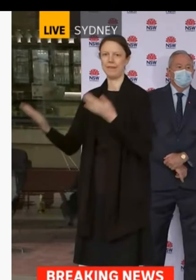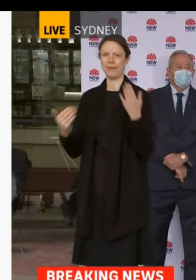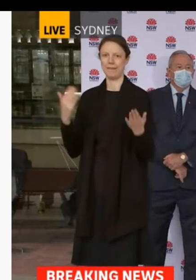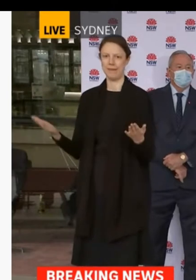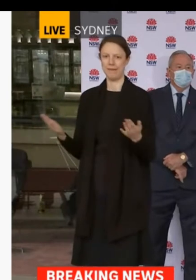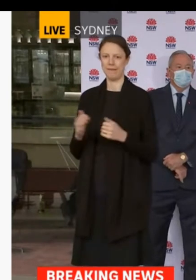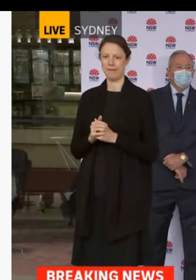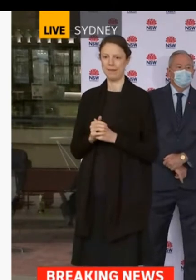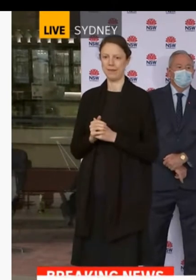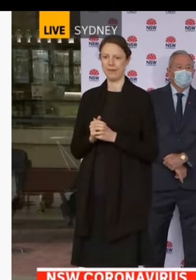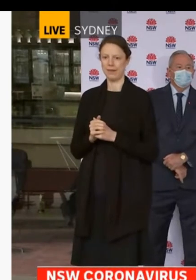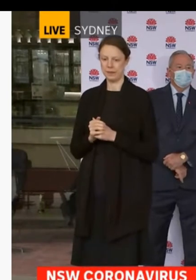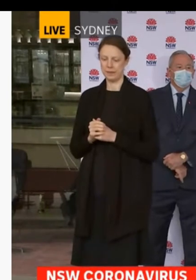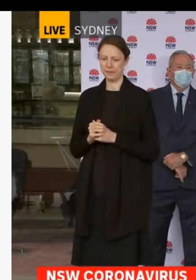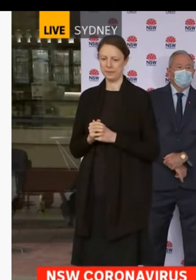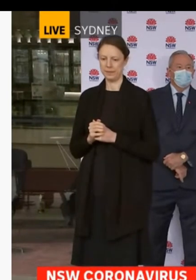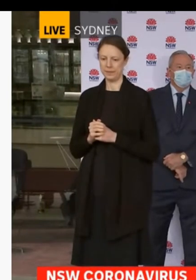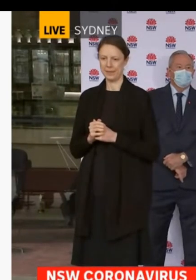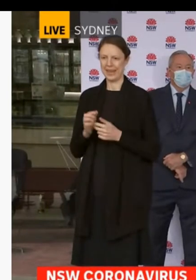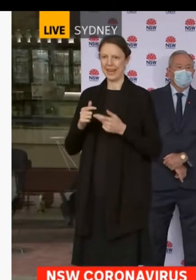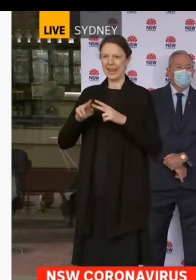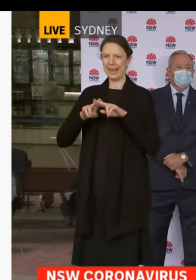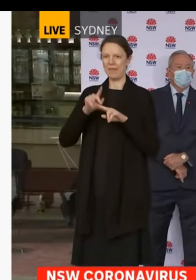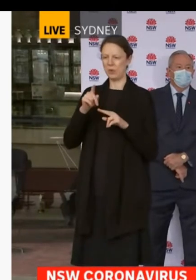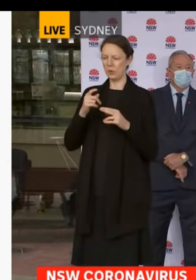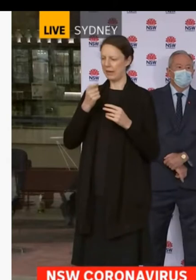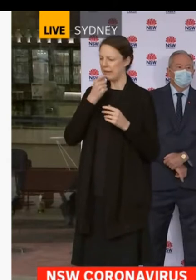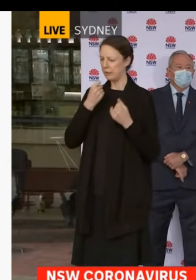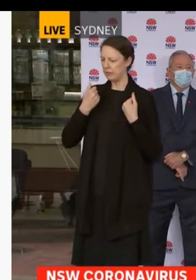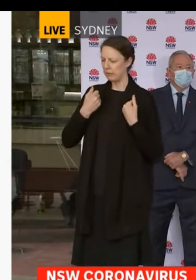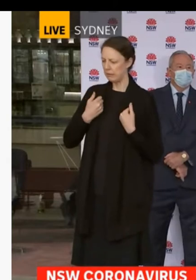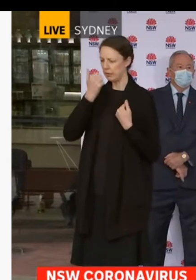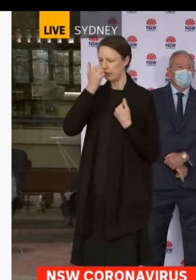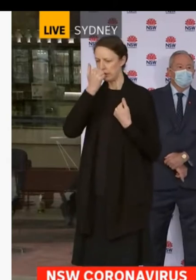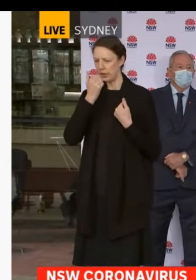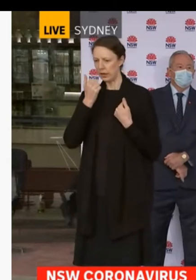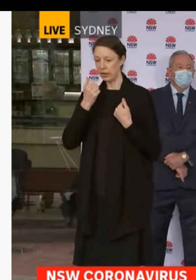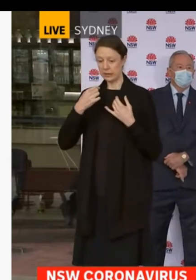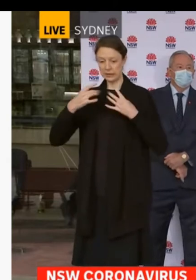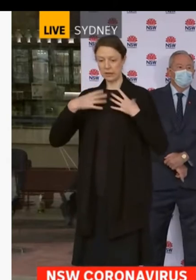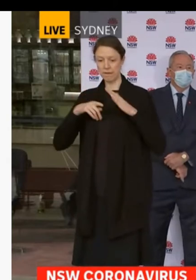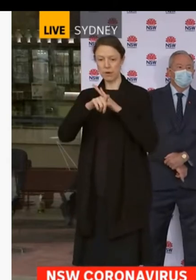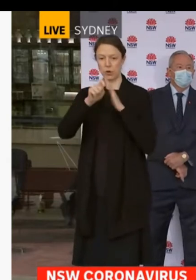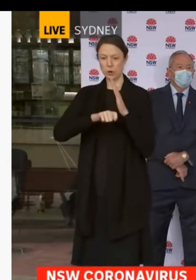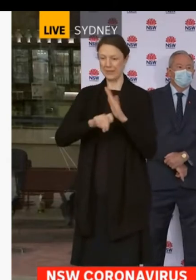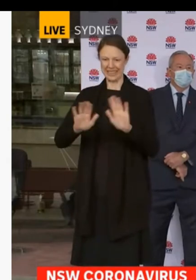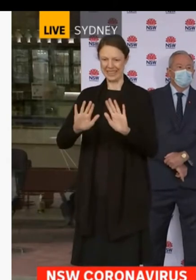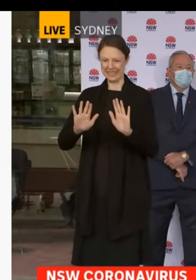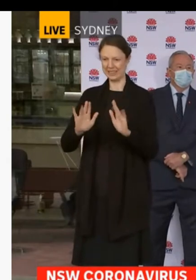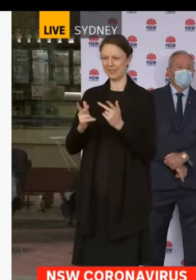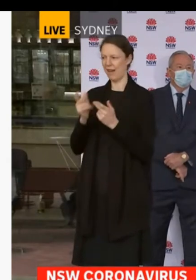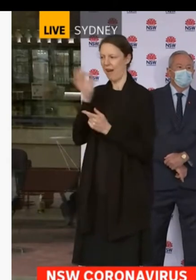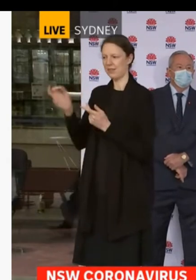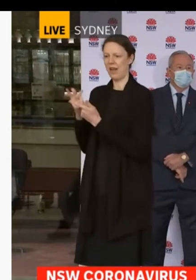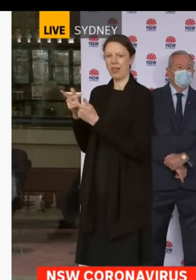out, get someone else in your household, if you are at all unwell or any have COVID symptoms, please immediately isolate and get